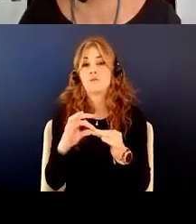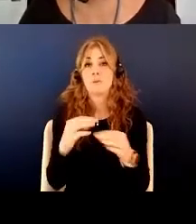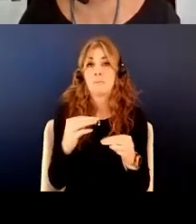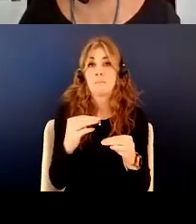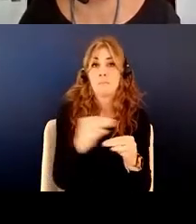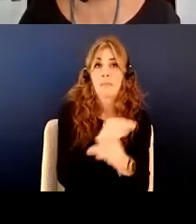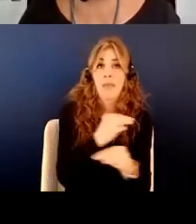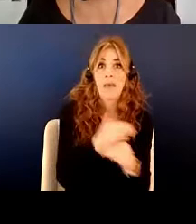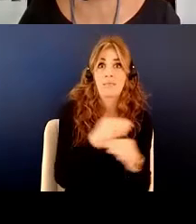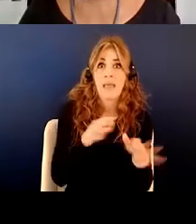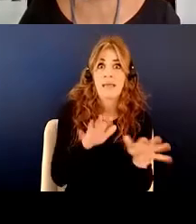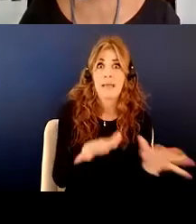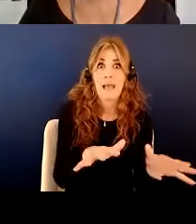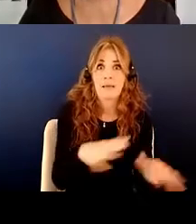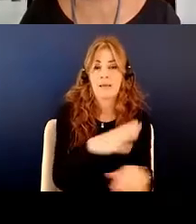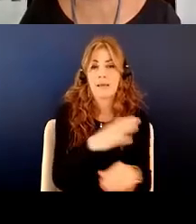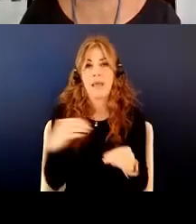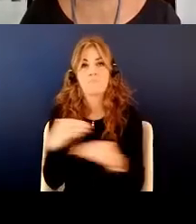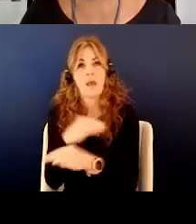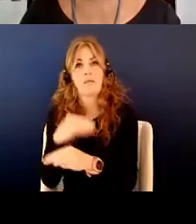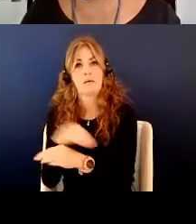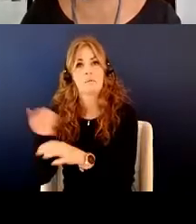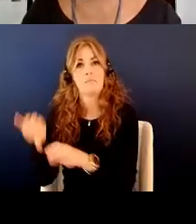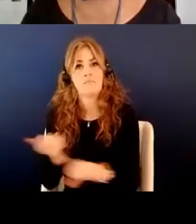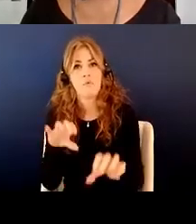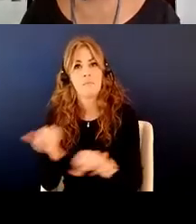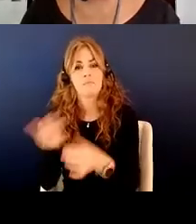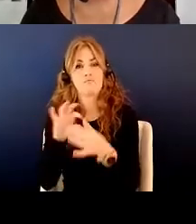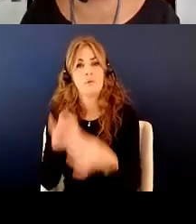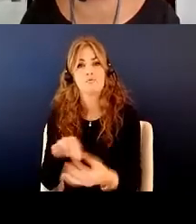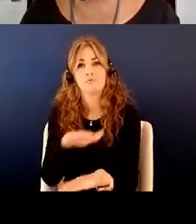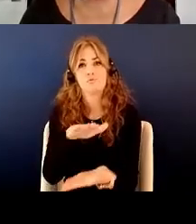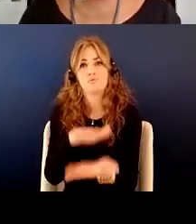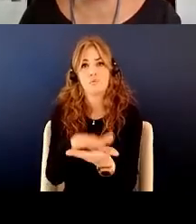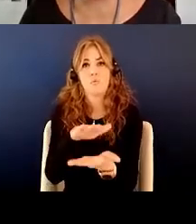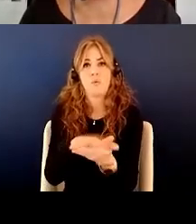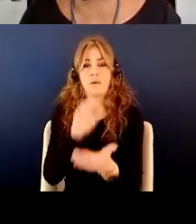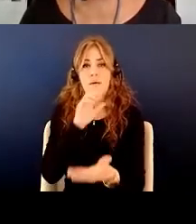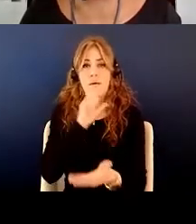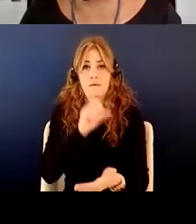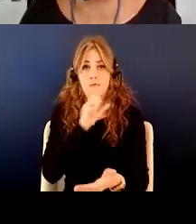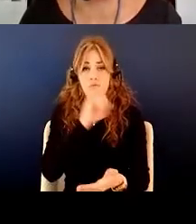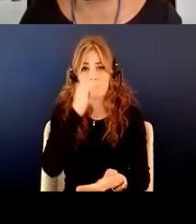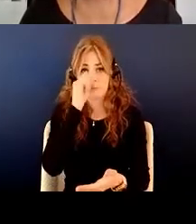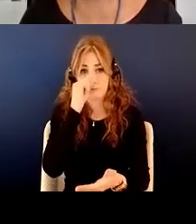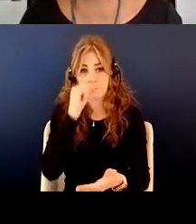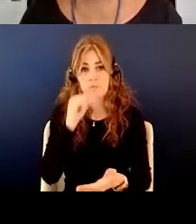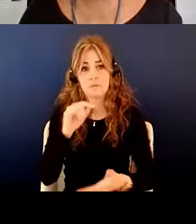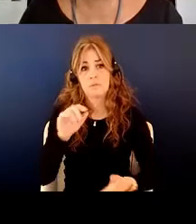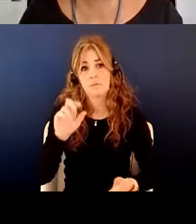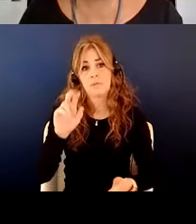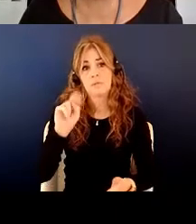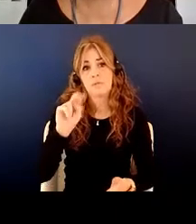mathematics anxiety and mathematics performance among school-age students by Jessica